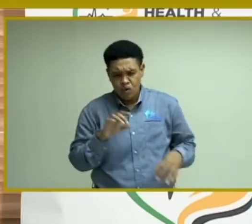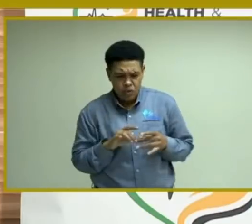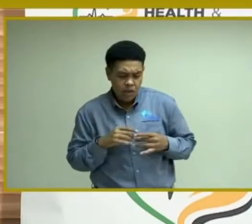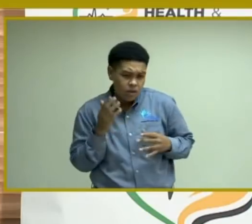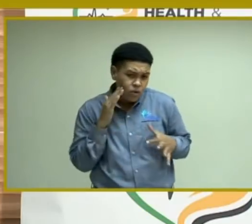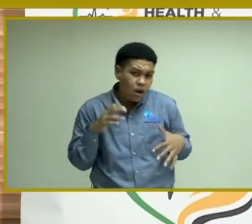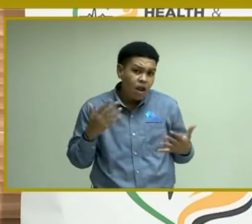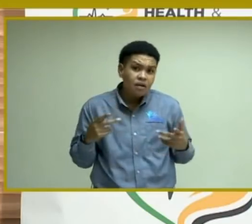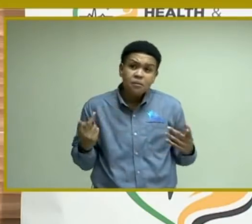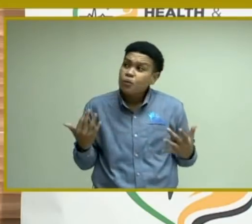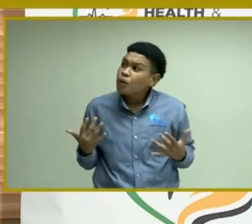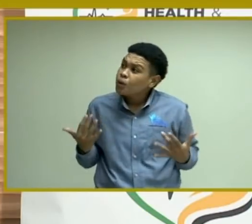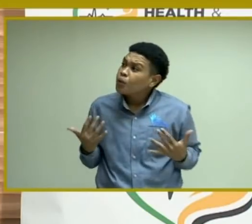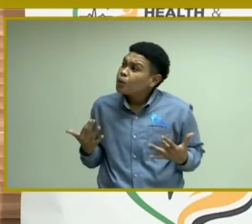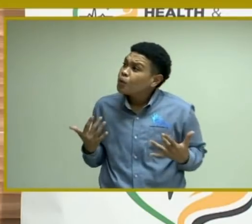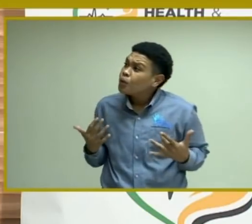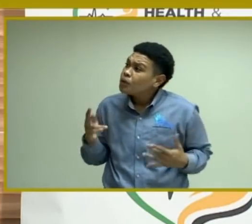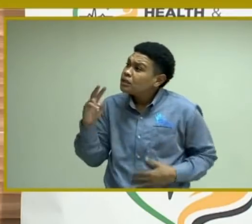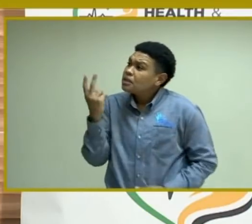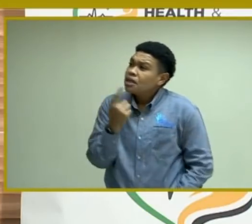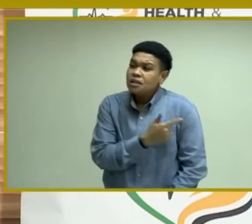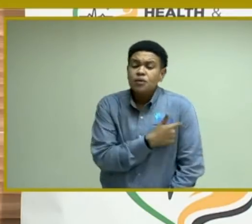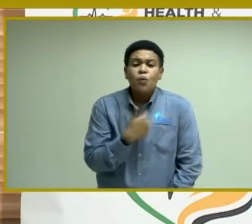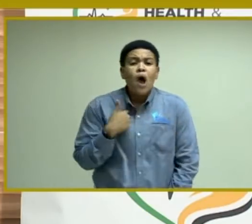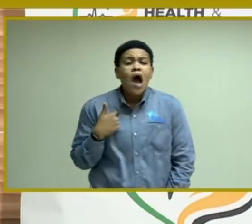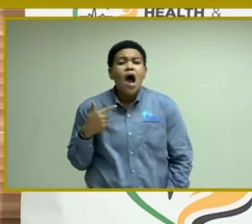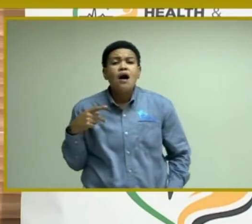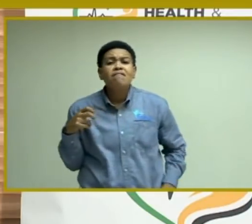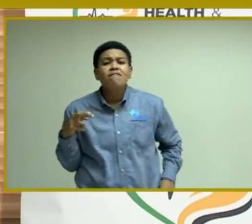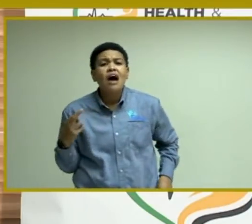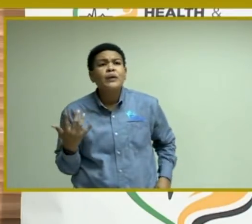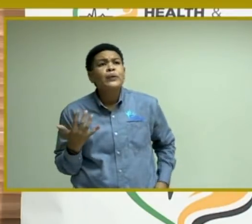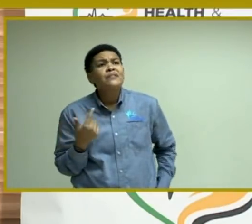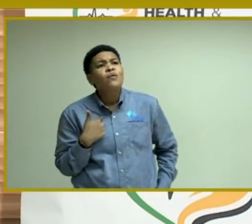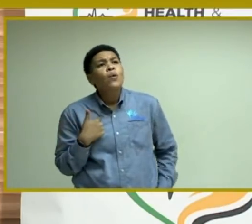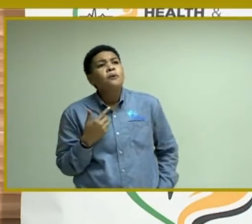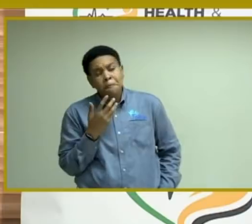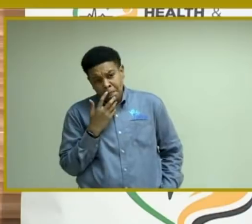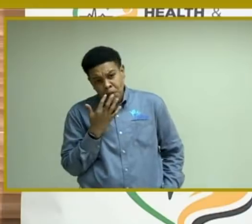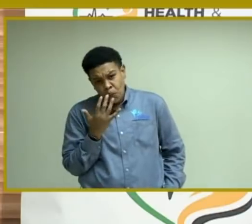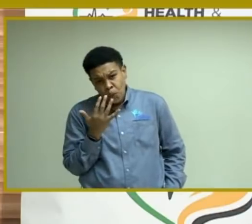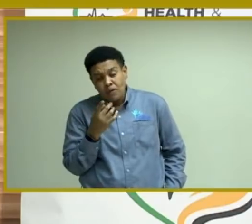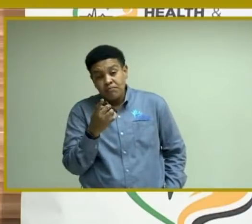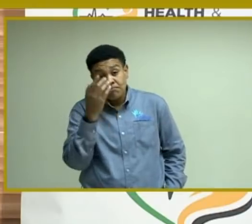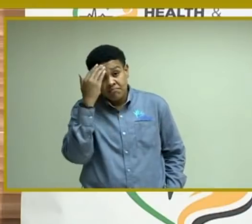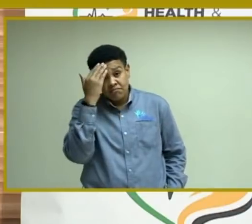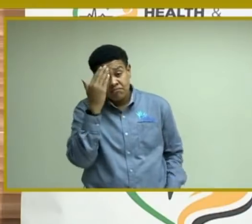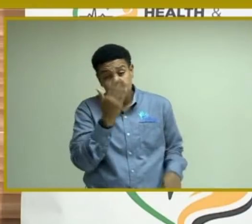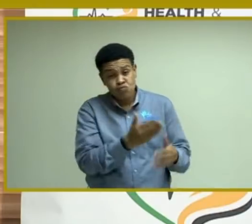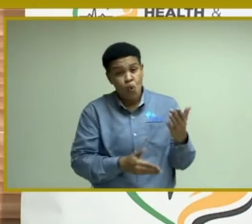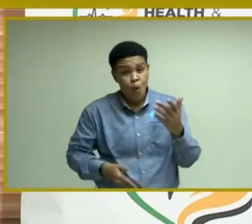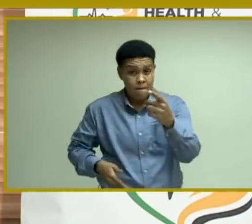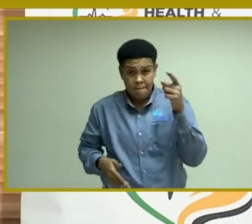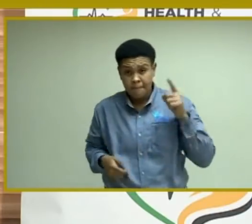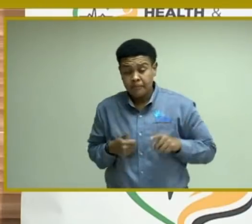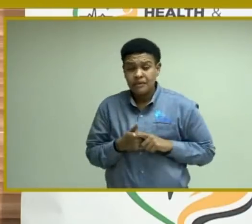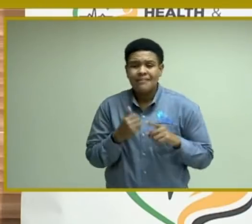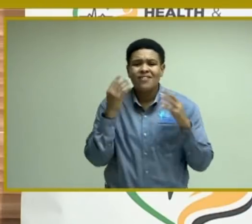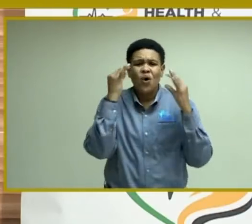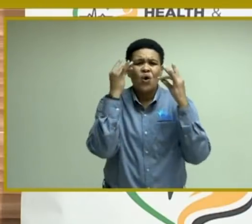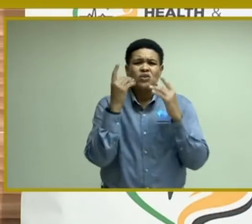waiting on their second dose of Pfizer, and there have been some